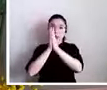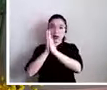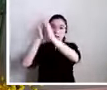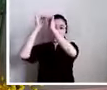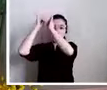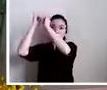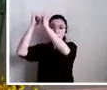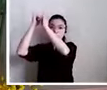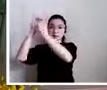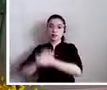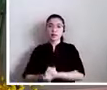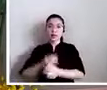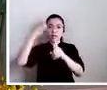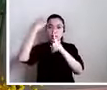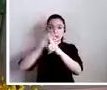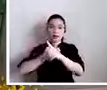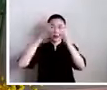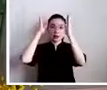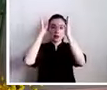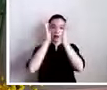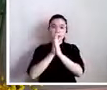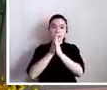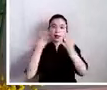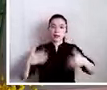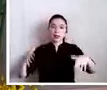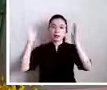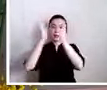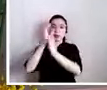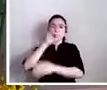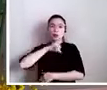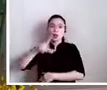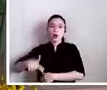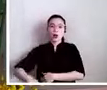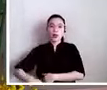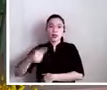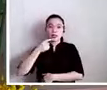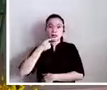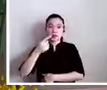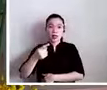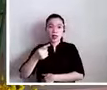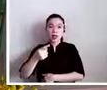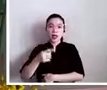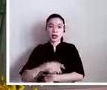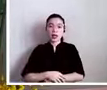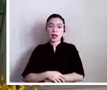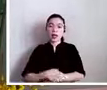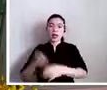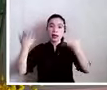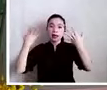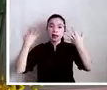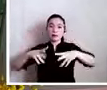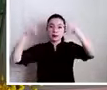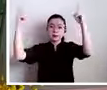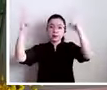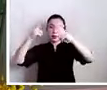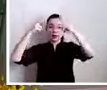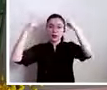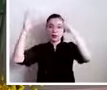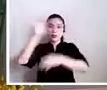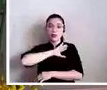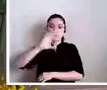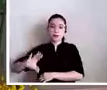every intention, let us pray to the Lord as we say, let us be victorious in Christ, O Father. Let